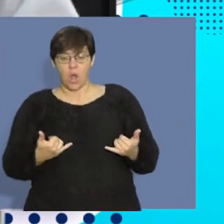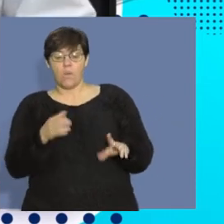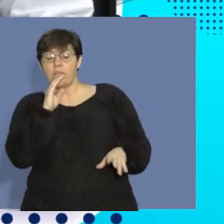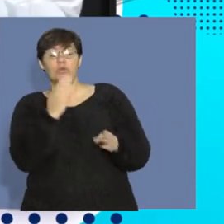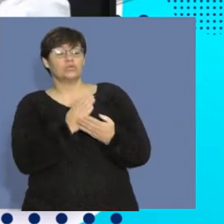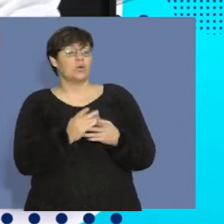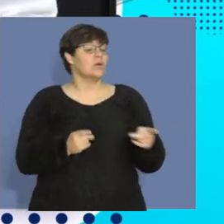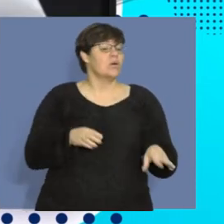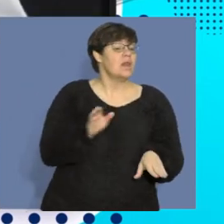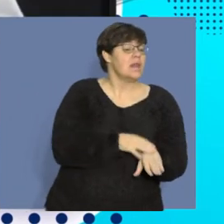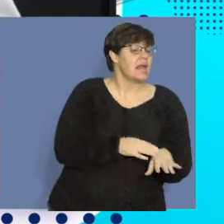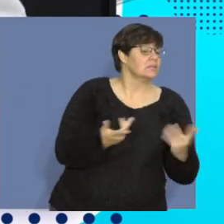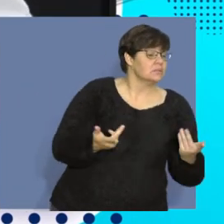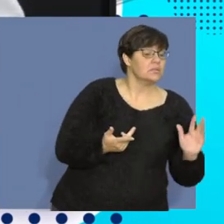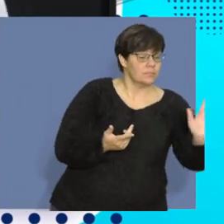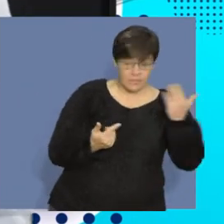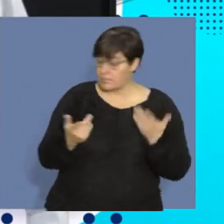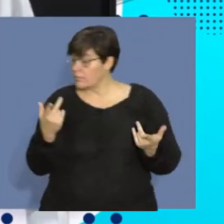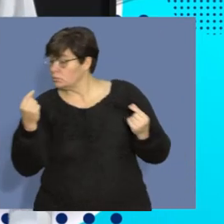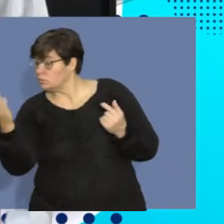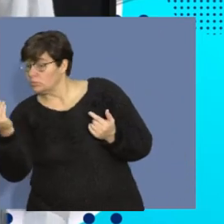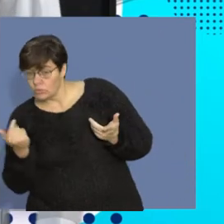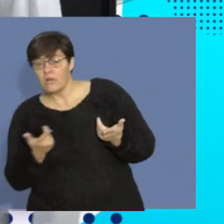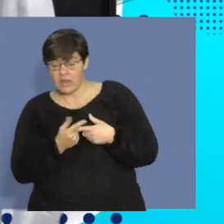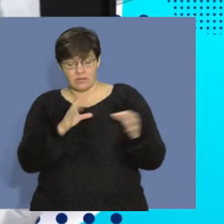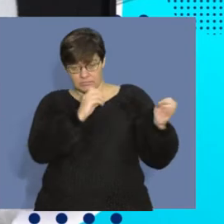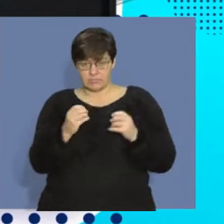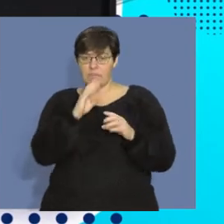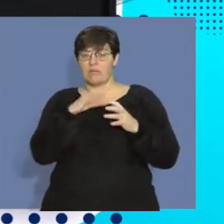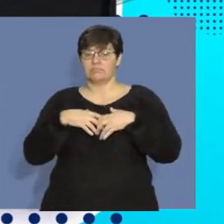auditor or whoever else is in charge of that particular process.